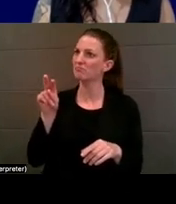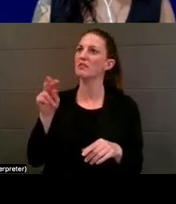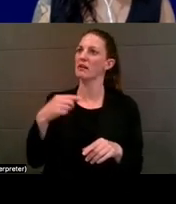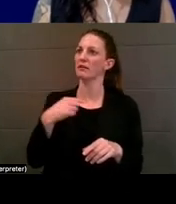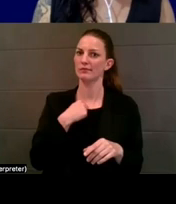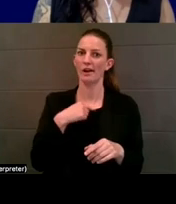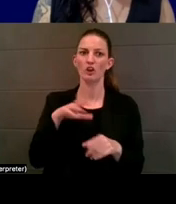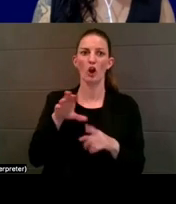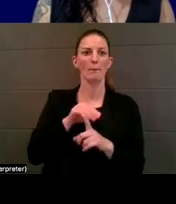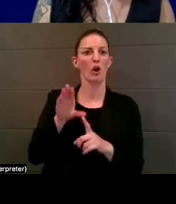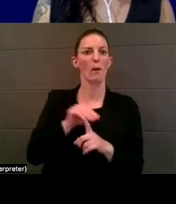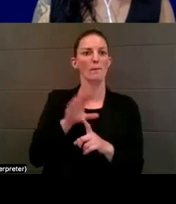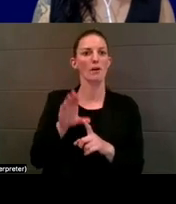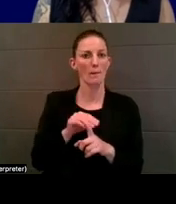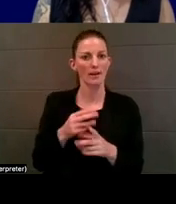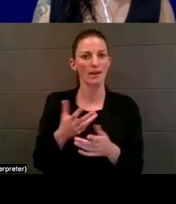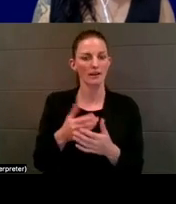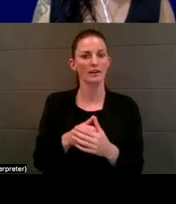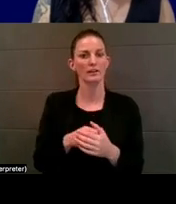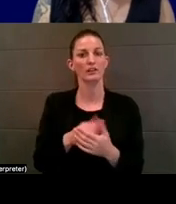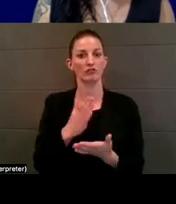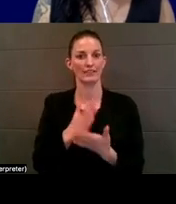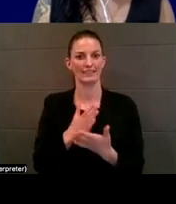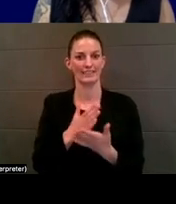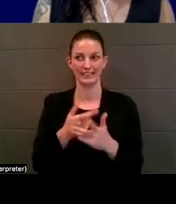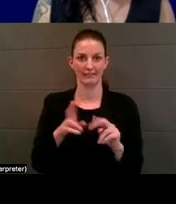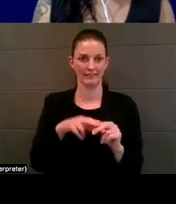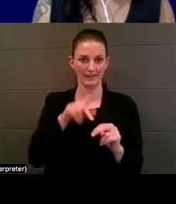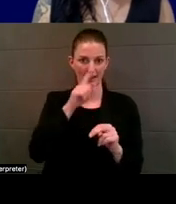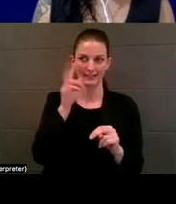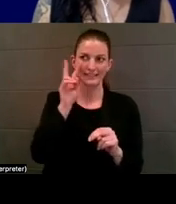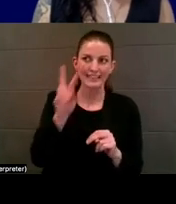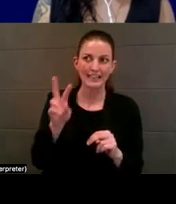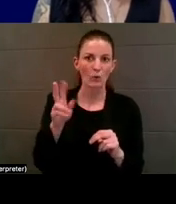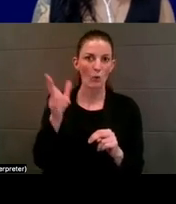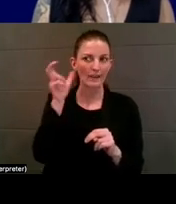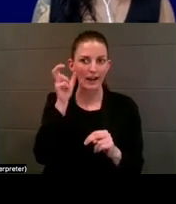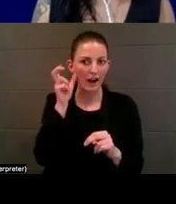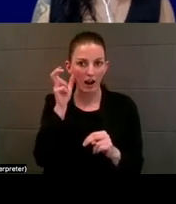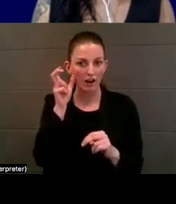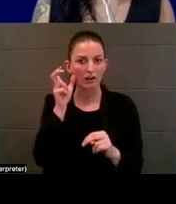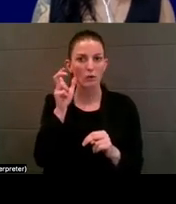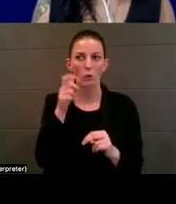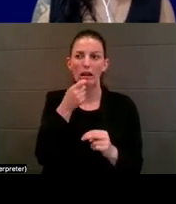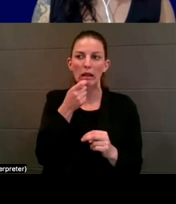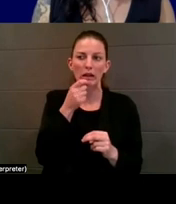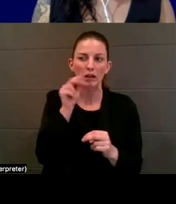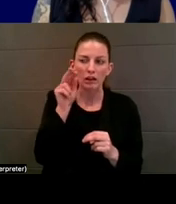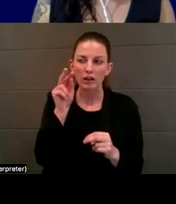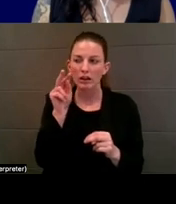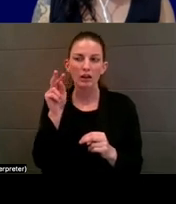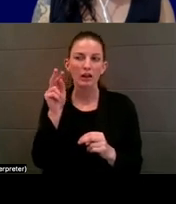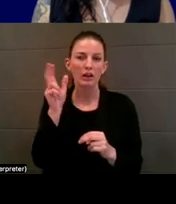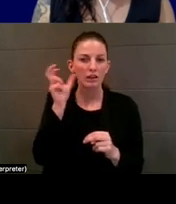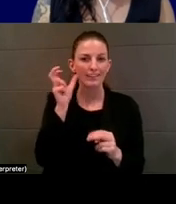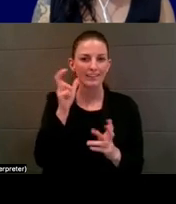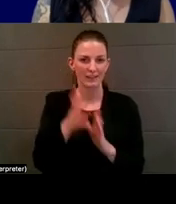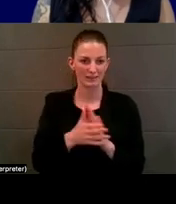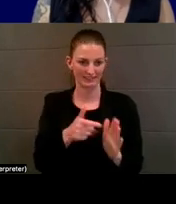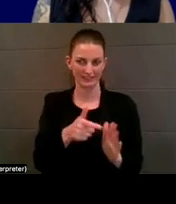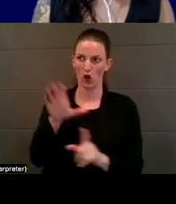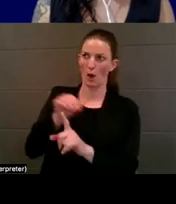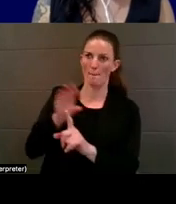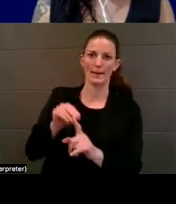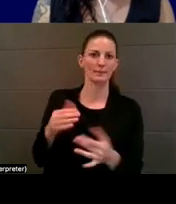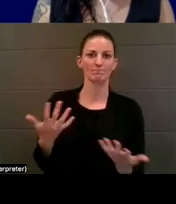start to see how children with limited vision or access to sound may be impacted and